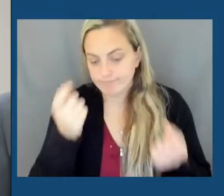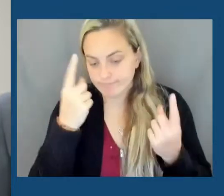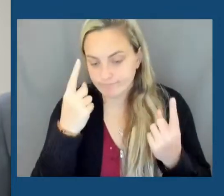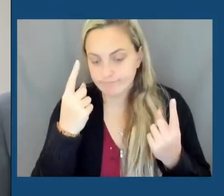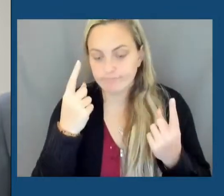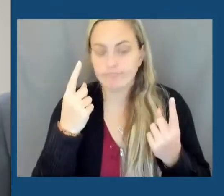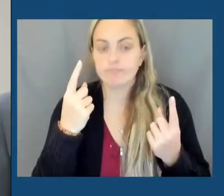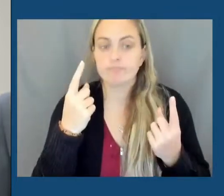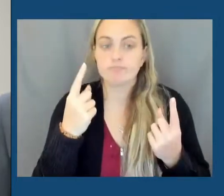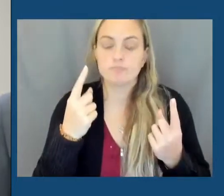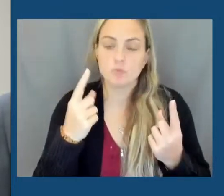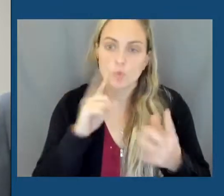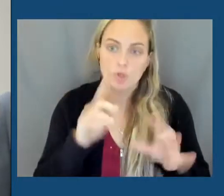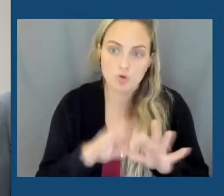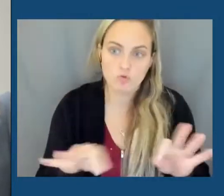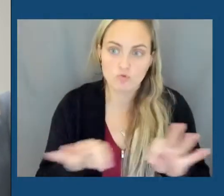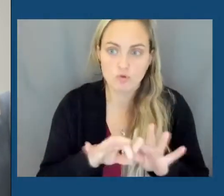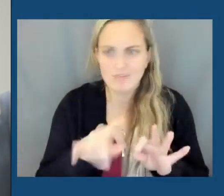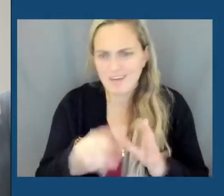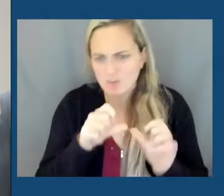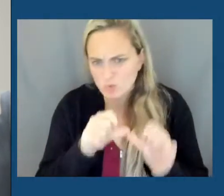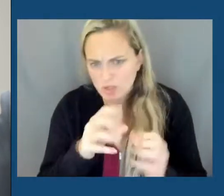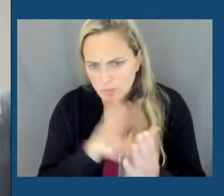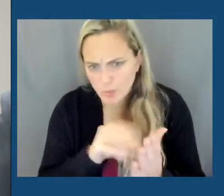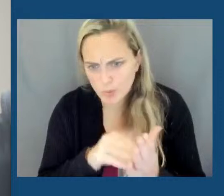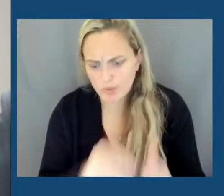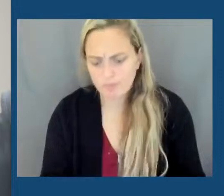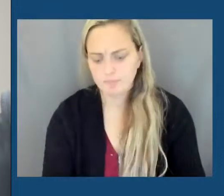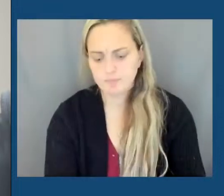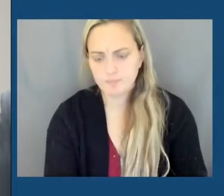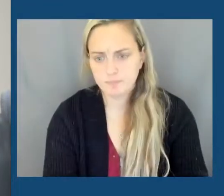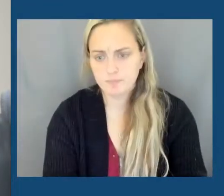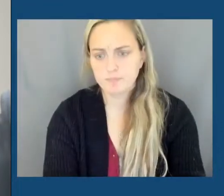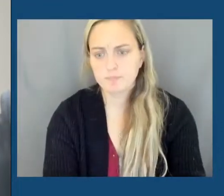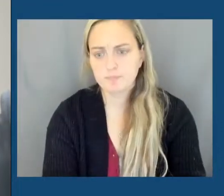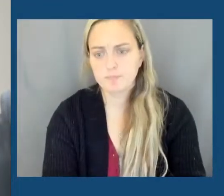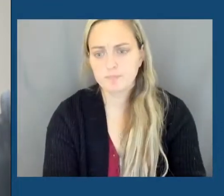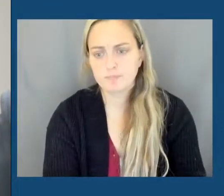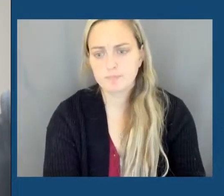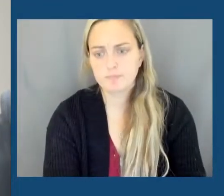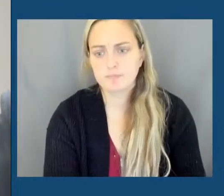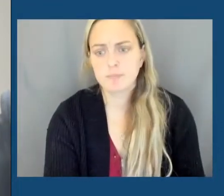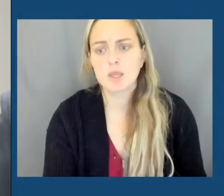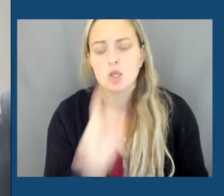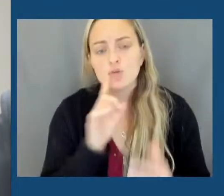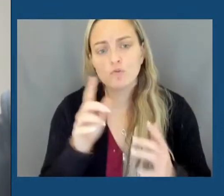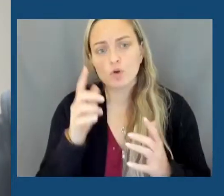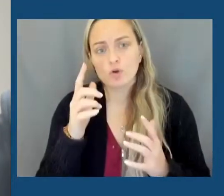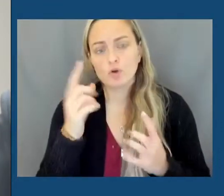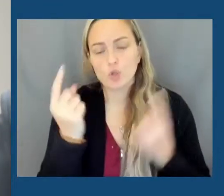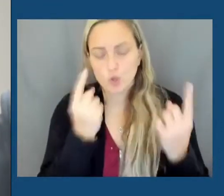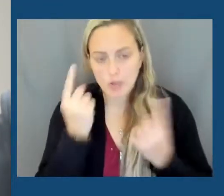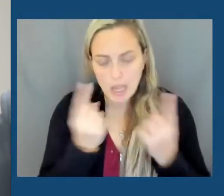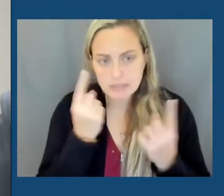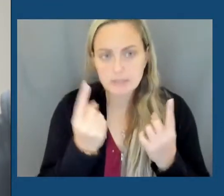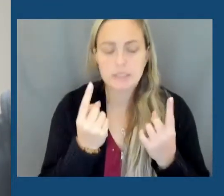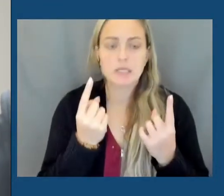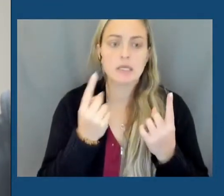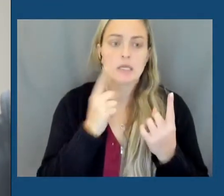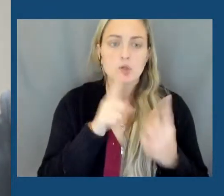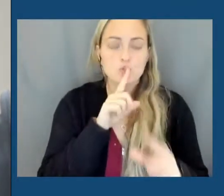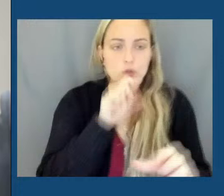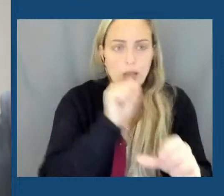stay relevant, they have to keep learning. So ongoing learning, problem solving, curiosity, those are